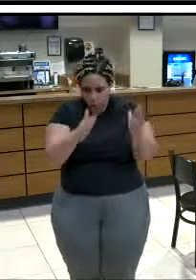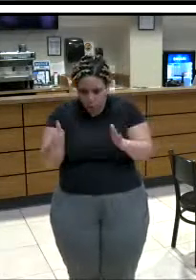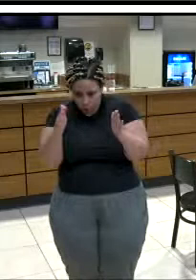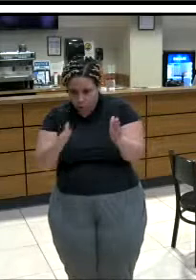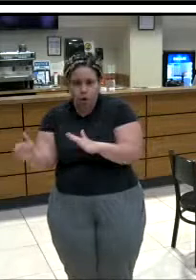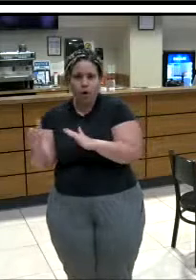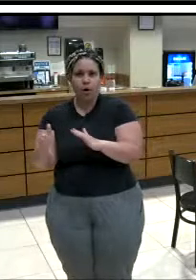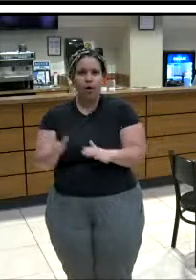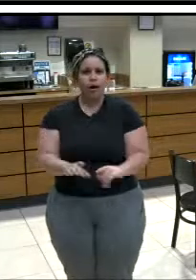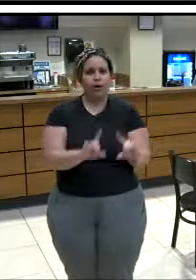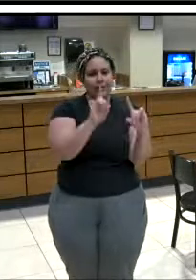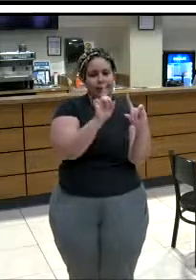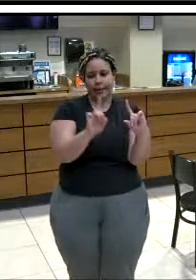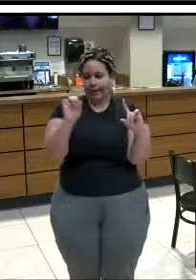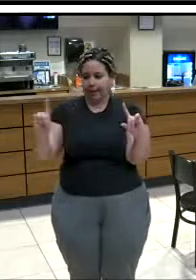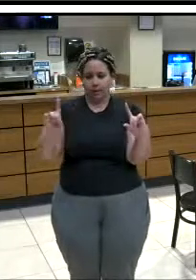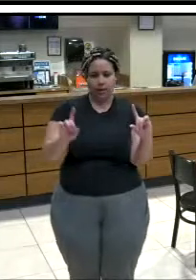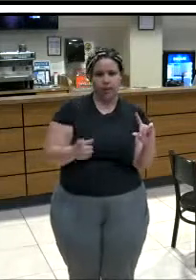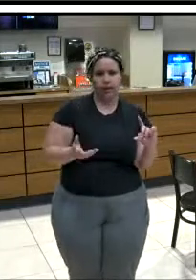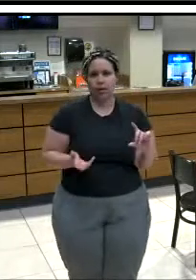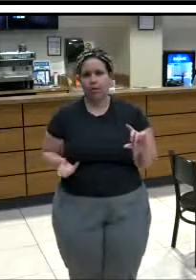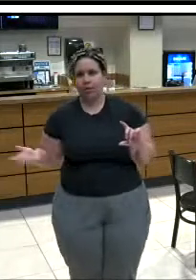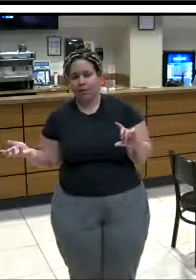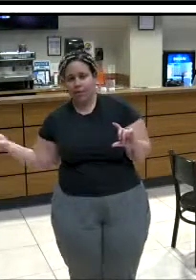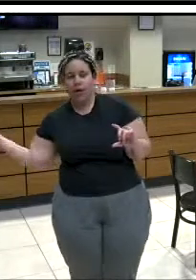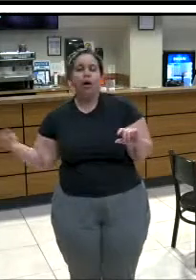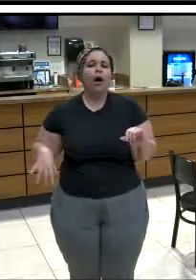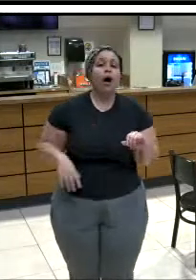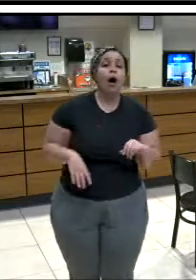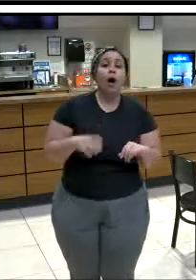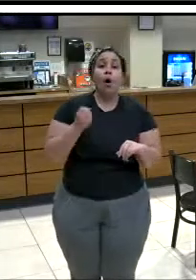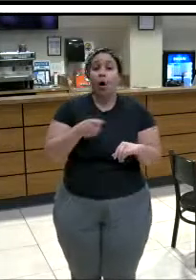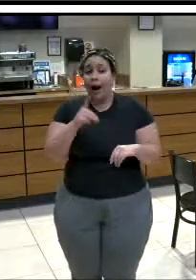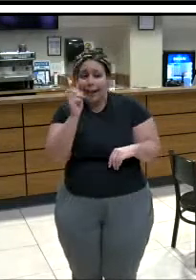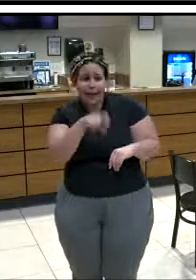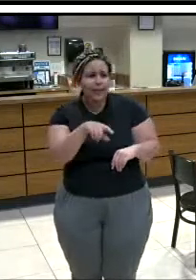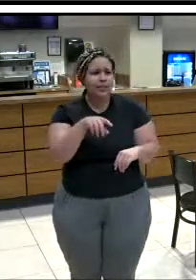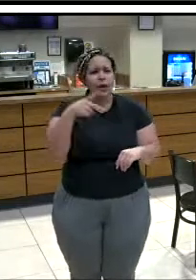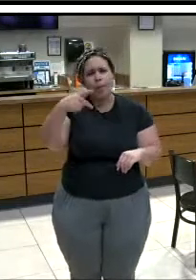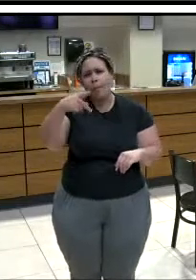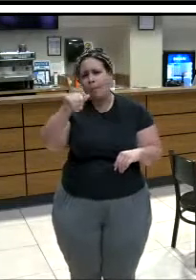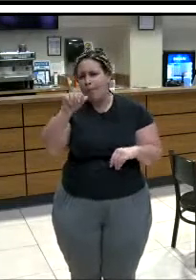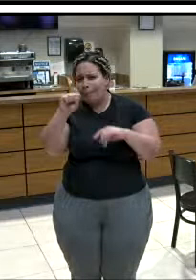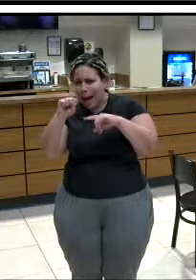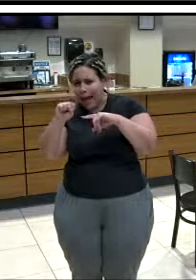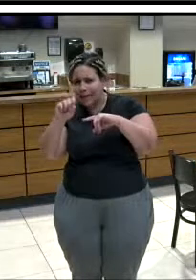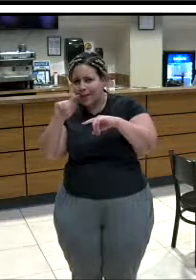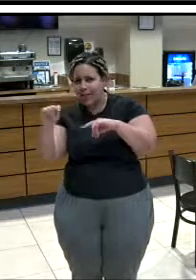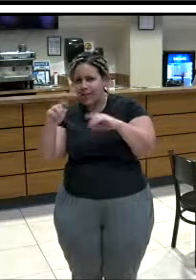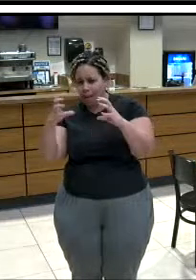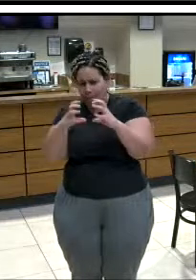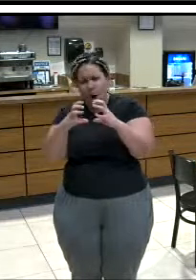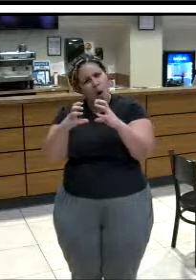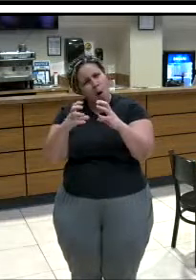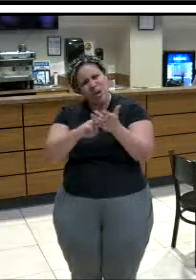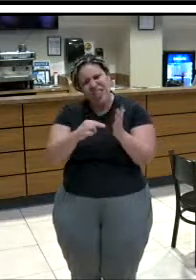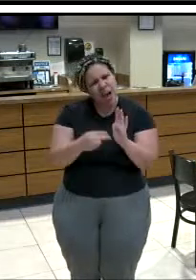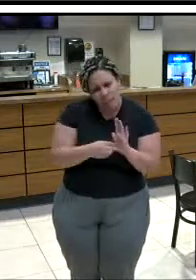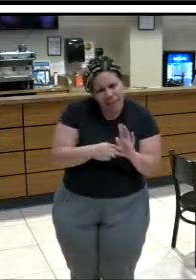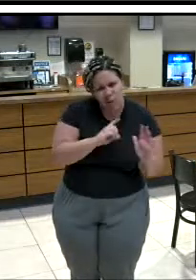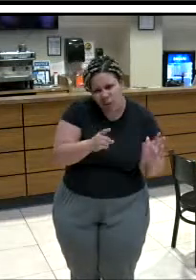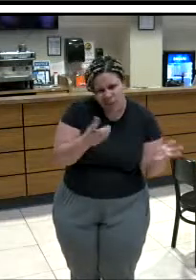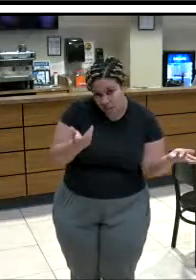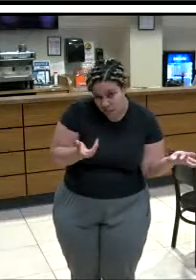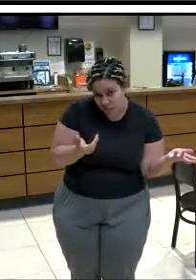other and pass the ball. I could ask you to think, what does pass the ball really mean? Are there any room